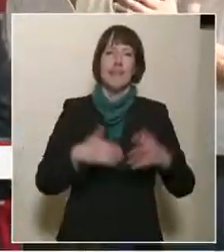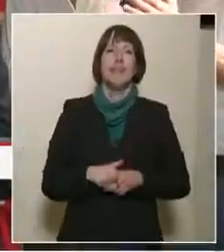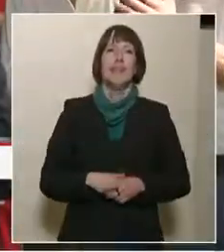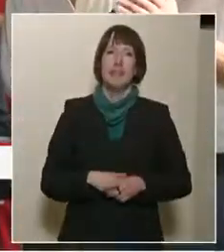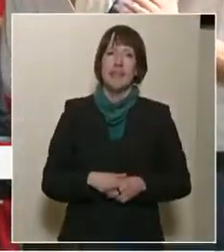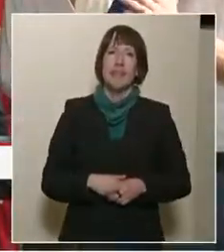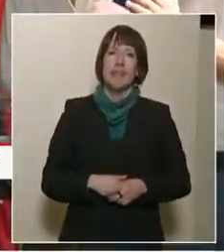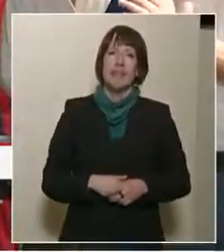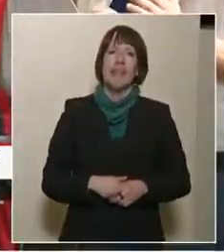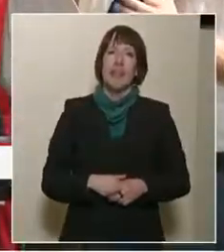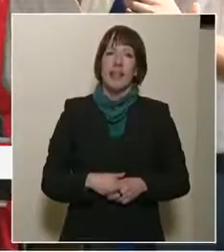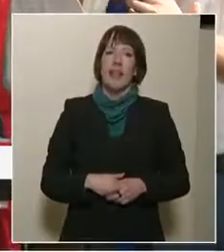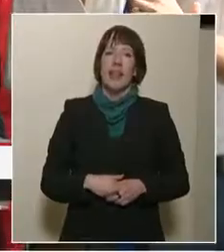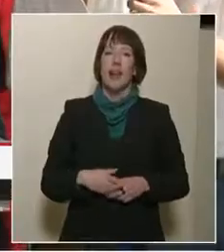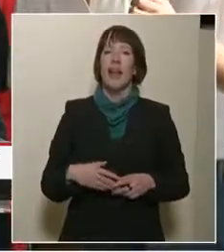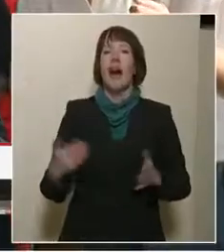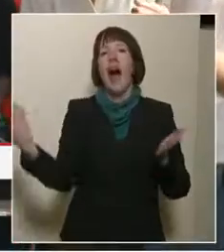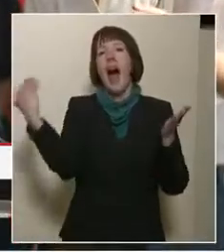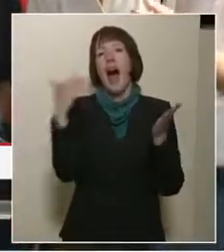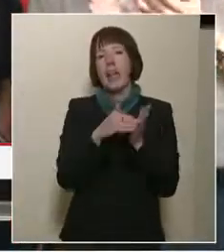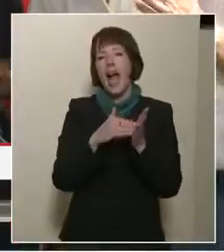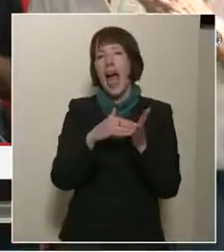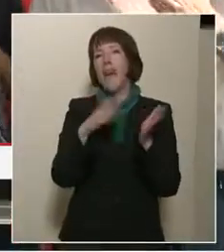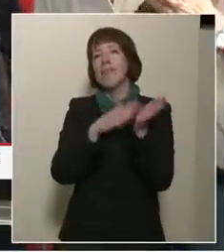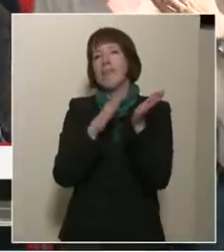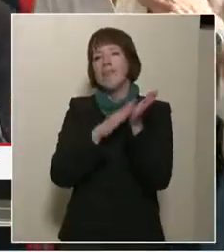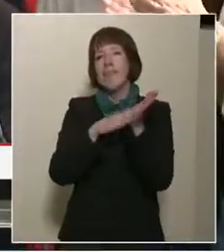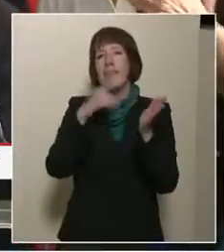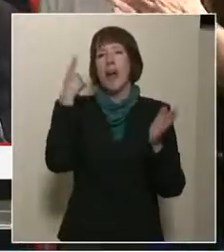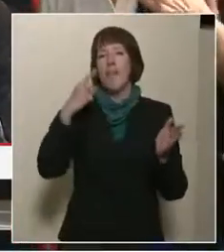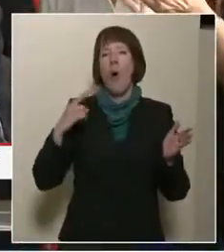Thank you, Councilmember McDuffie. One more round of applause for the council member.